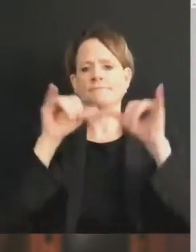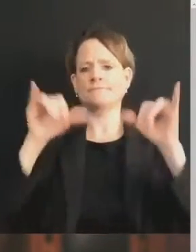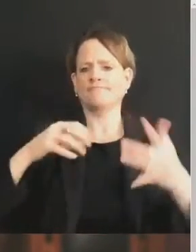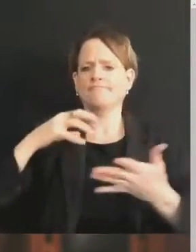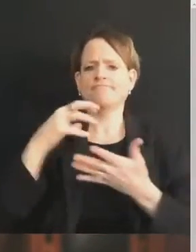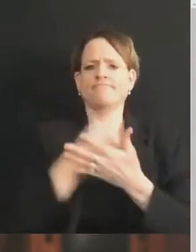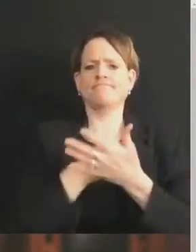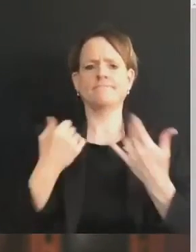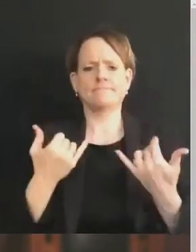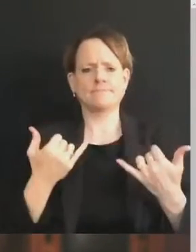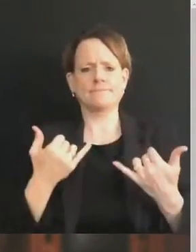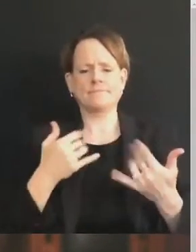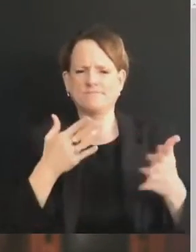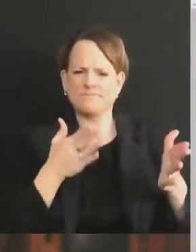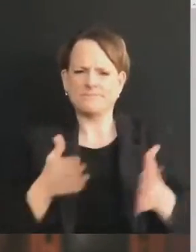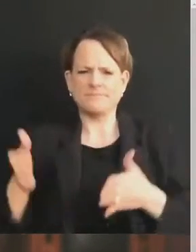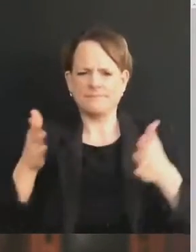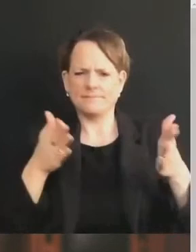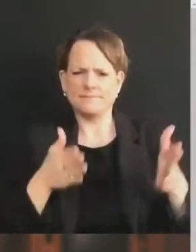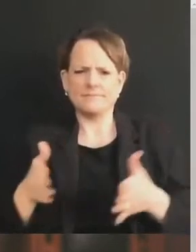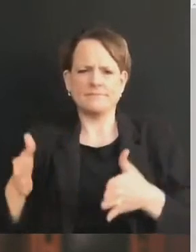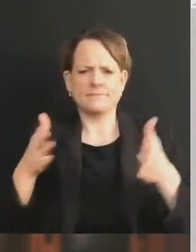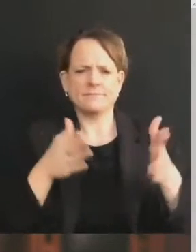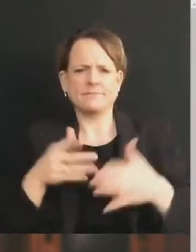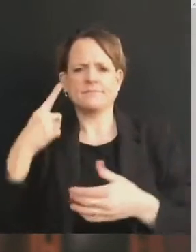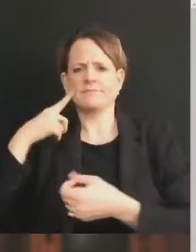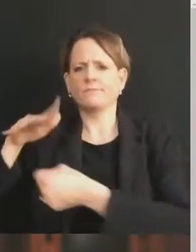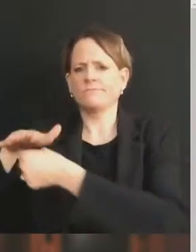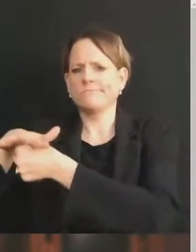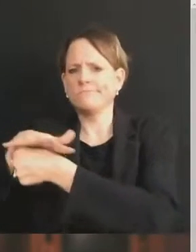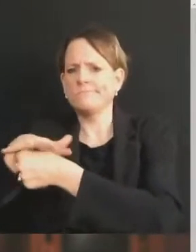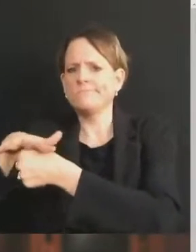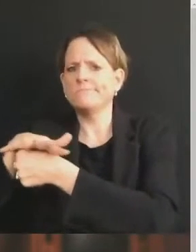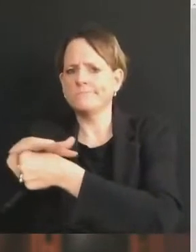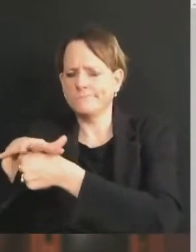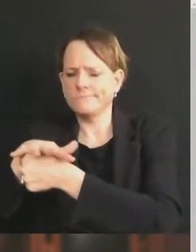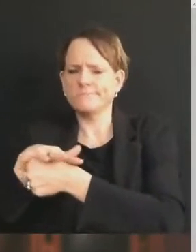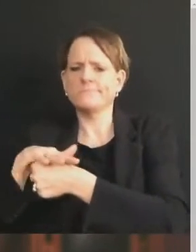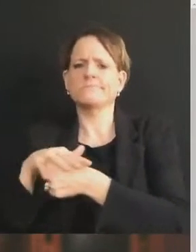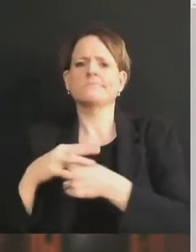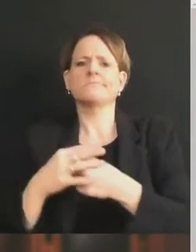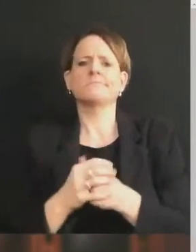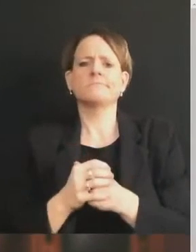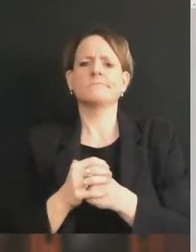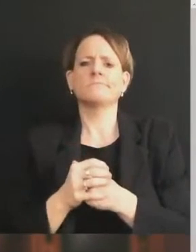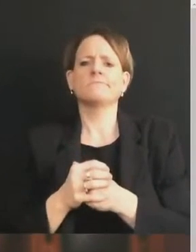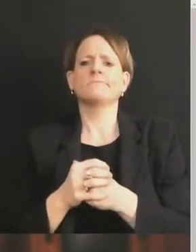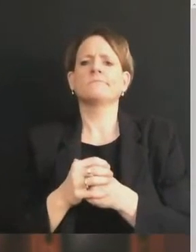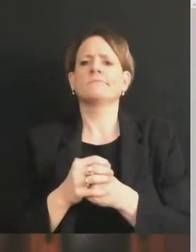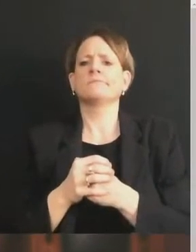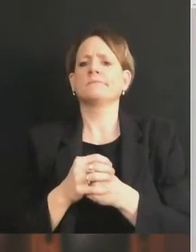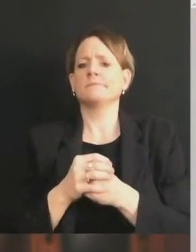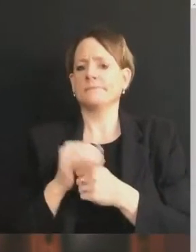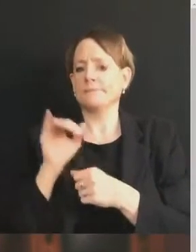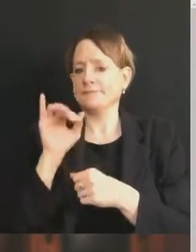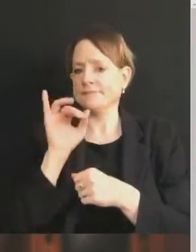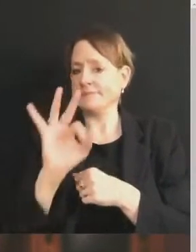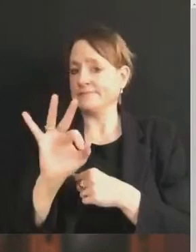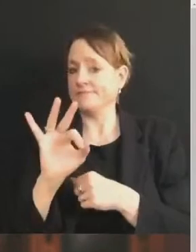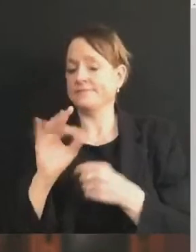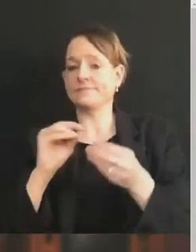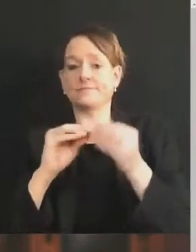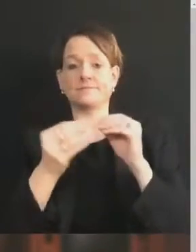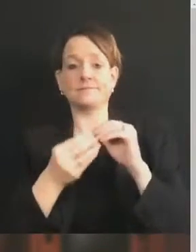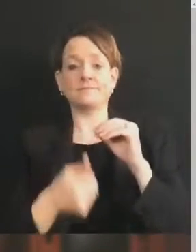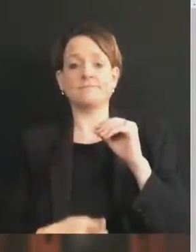and system level to make surge plans. And so they have all done that really important work. And